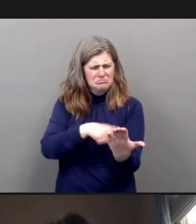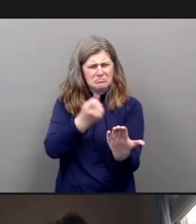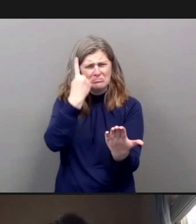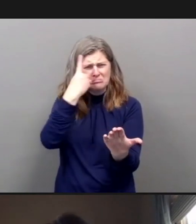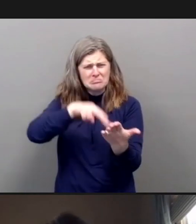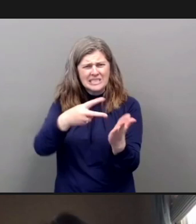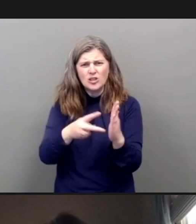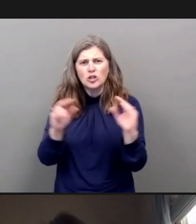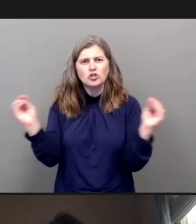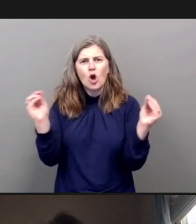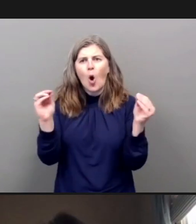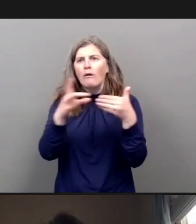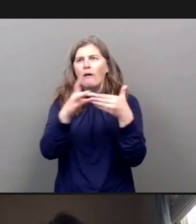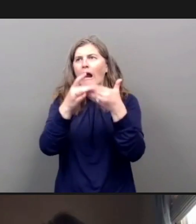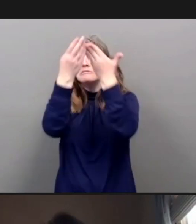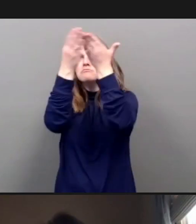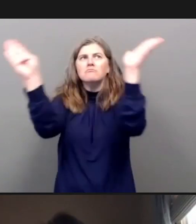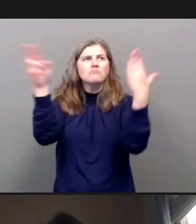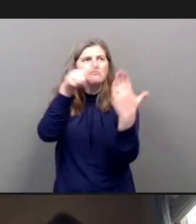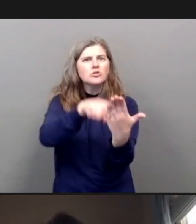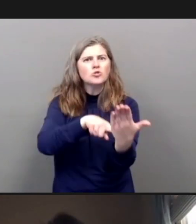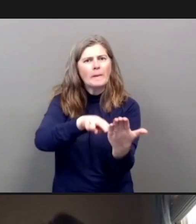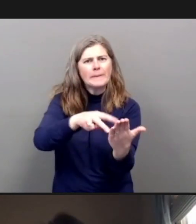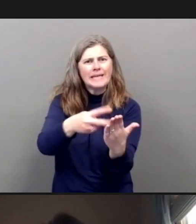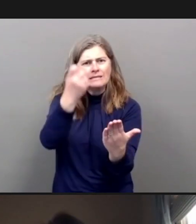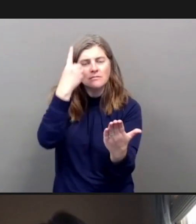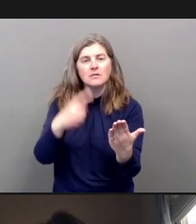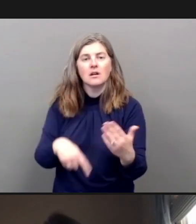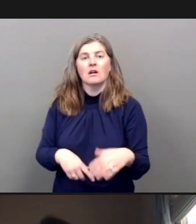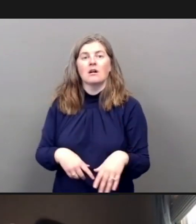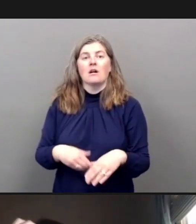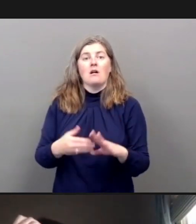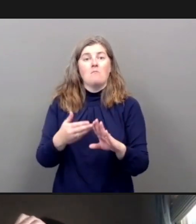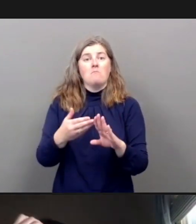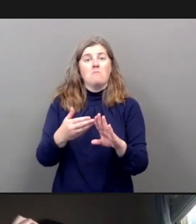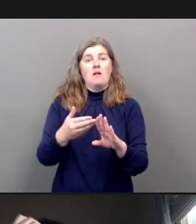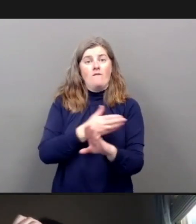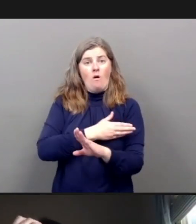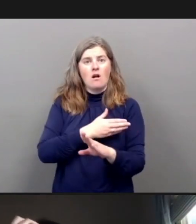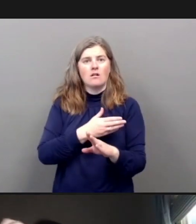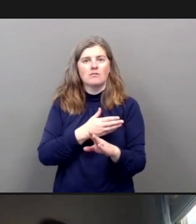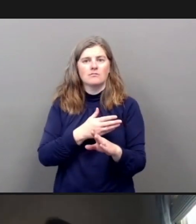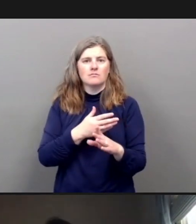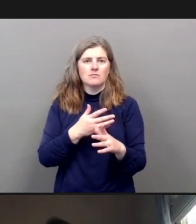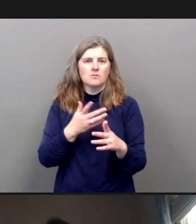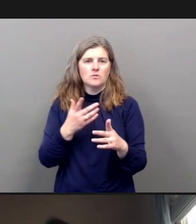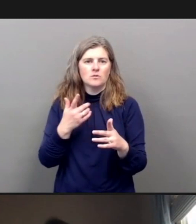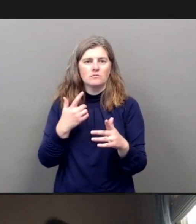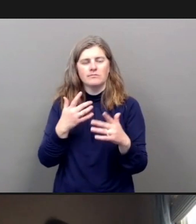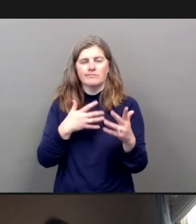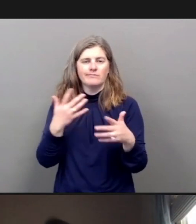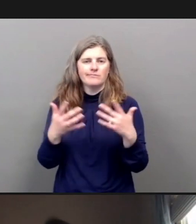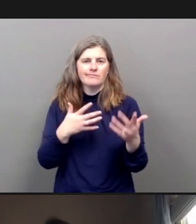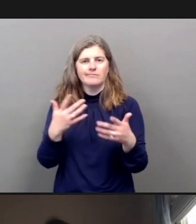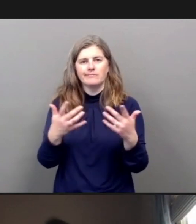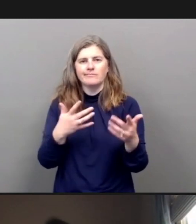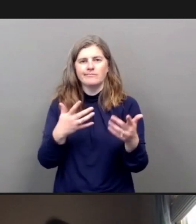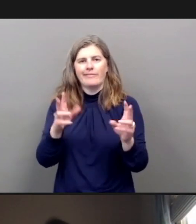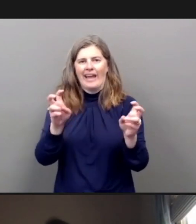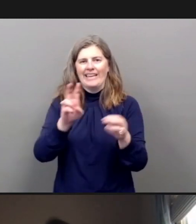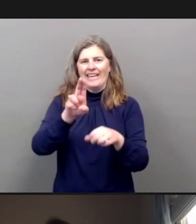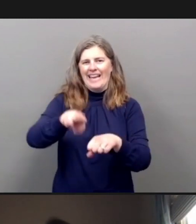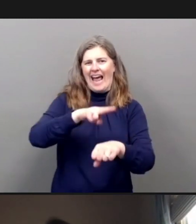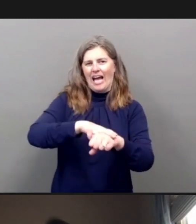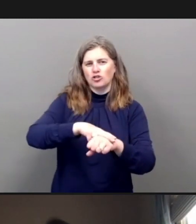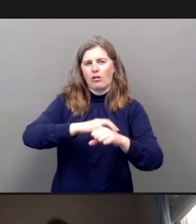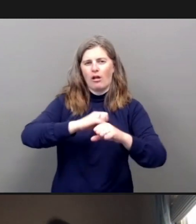no guidance whatsoever. So before we got to a place where natural immunity could, let's say, be a passport, if you will,